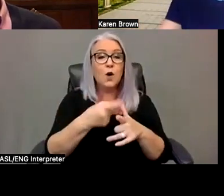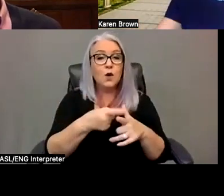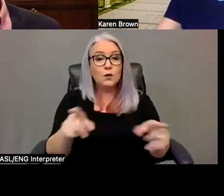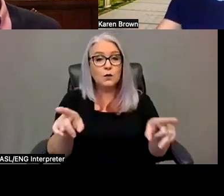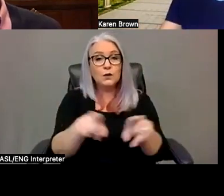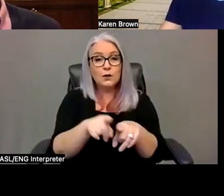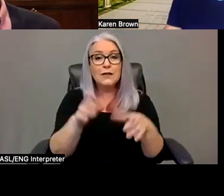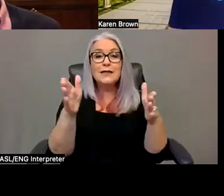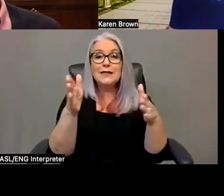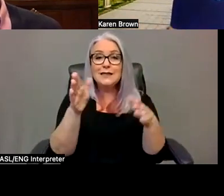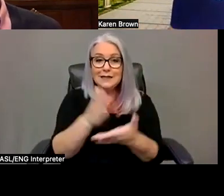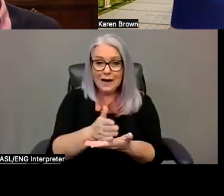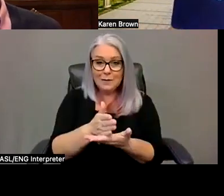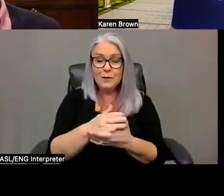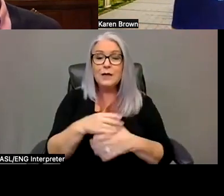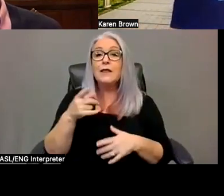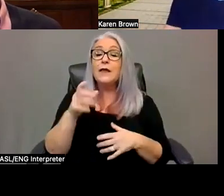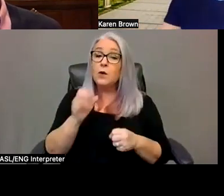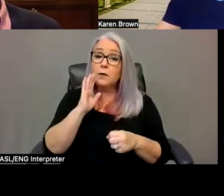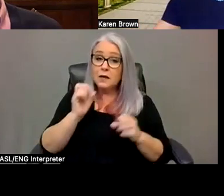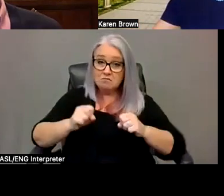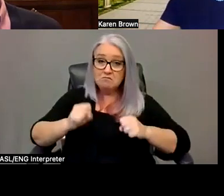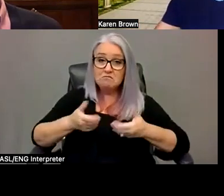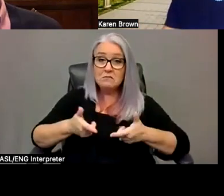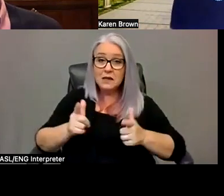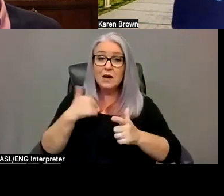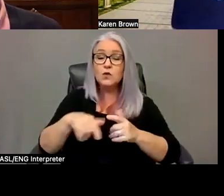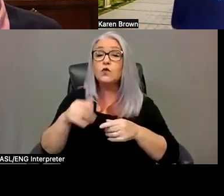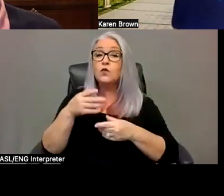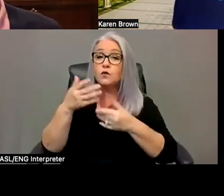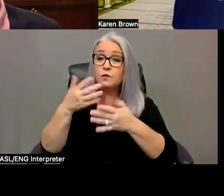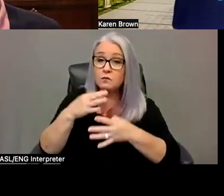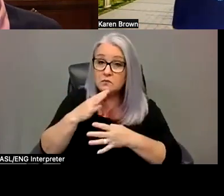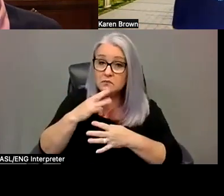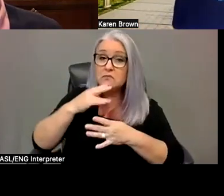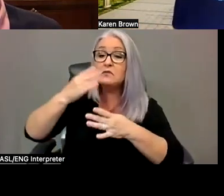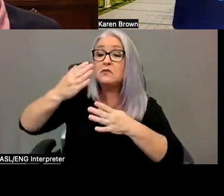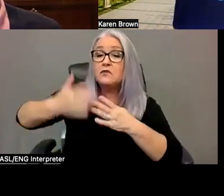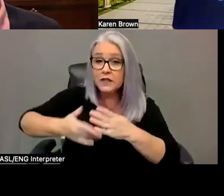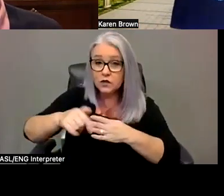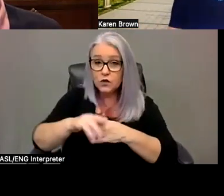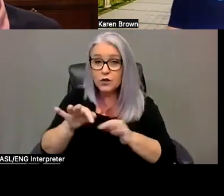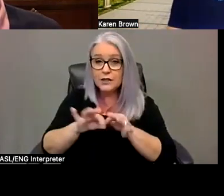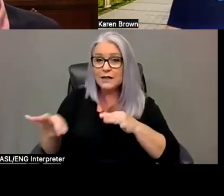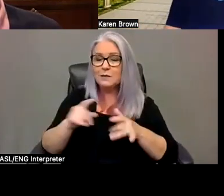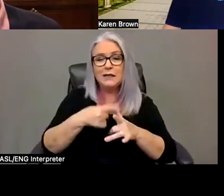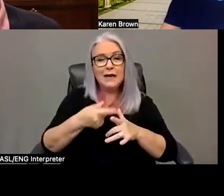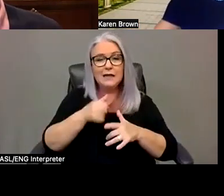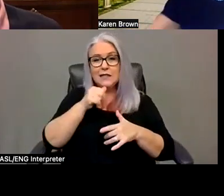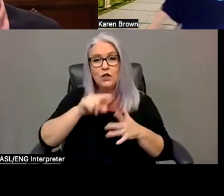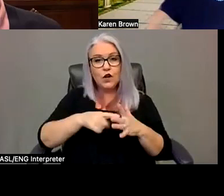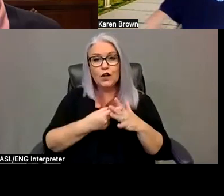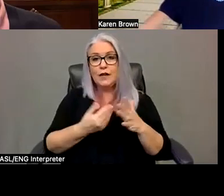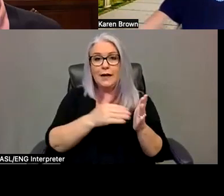A candidate will be allowed to finish a sentence once started, but not to start a new one. And each candidate will be allowed